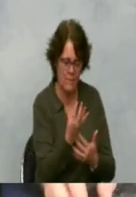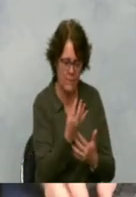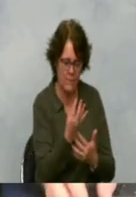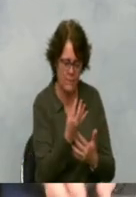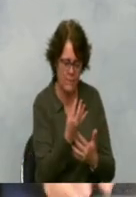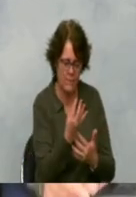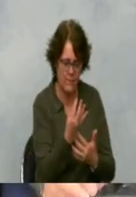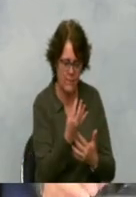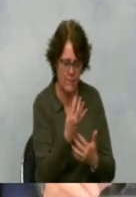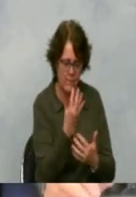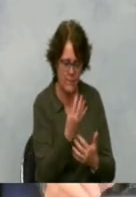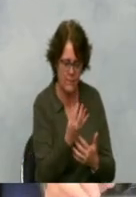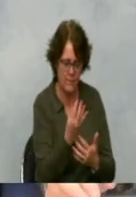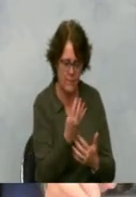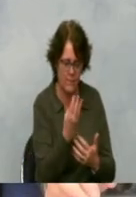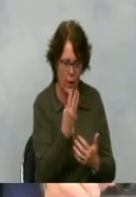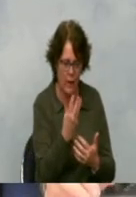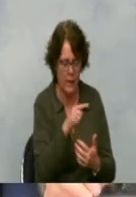Paul.